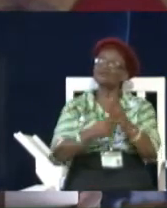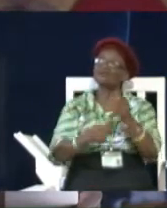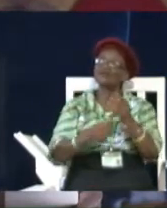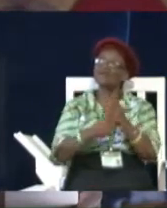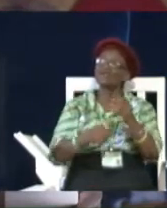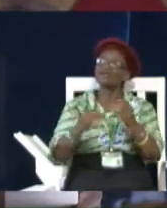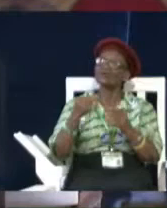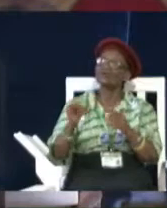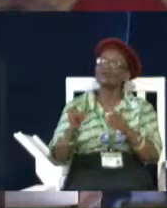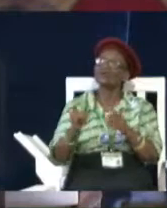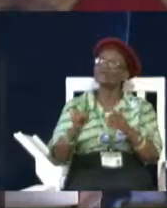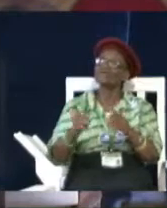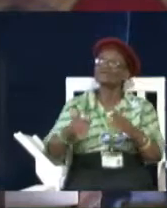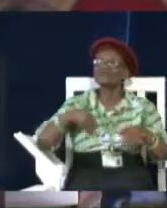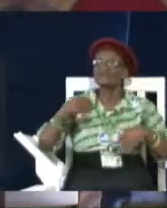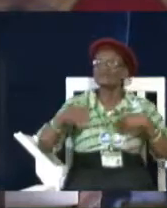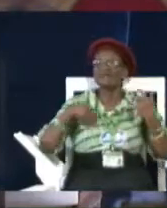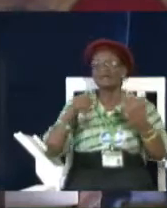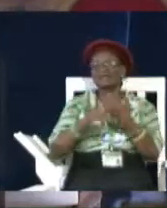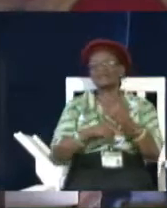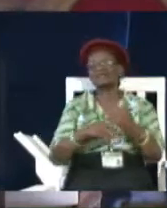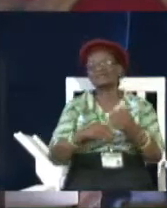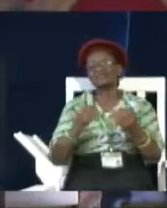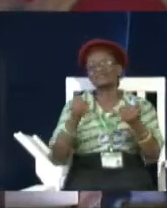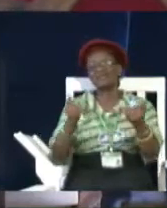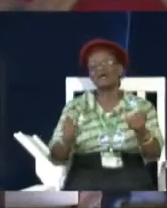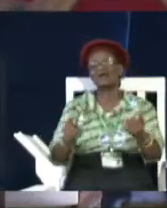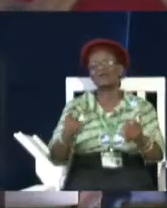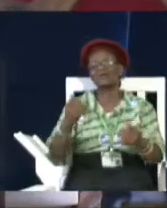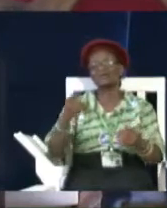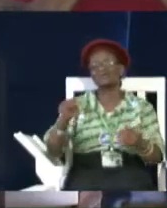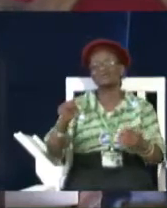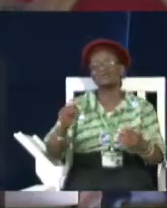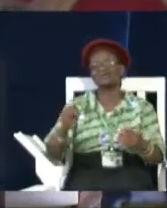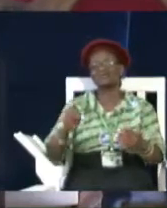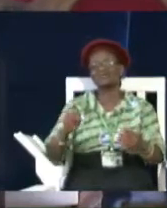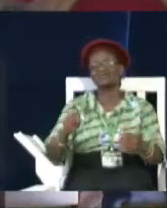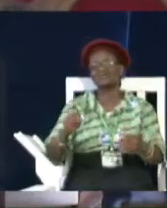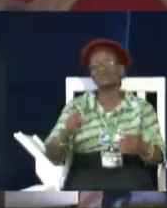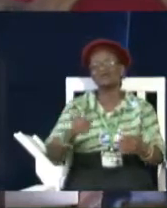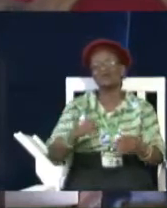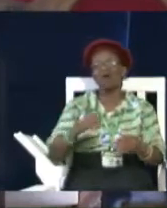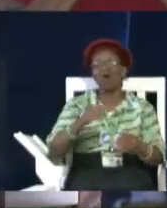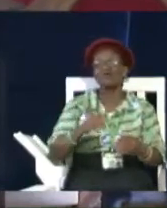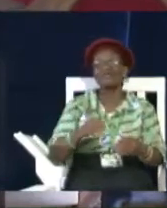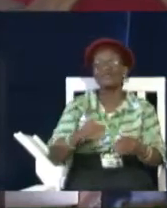Now, the oil of gladness is available tonight.